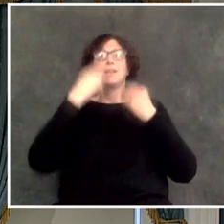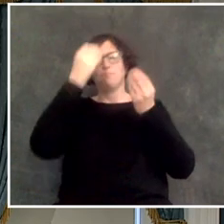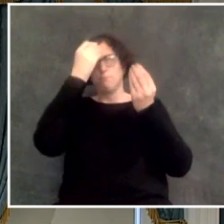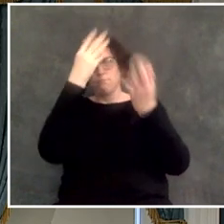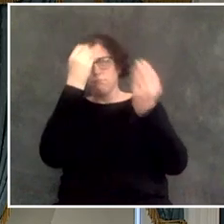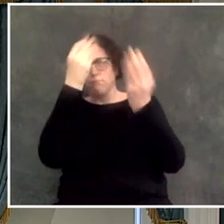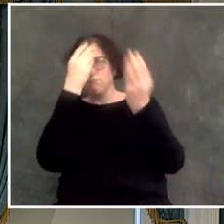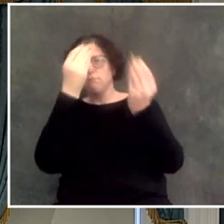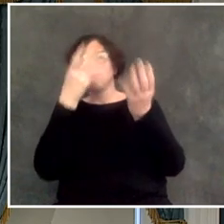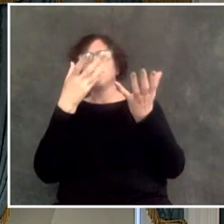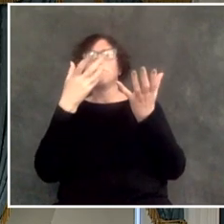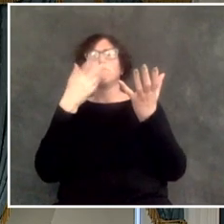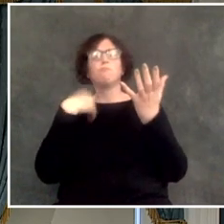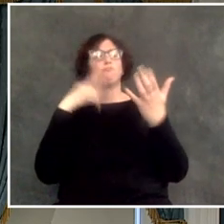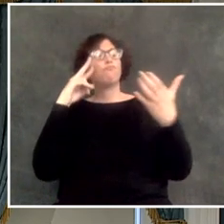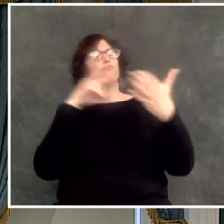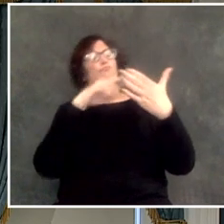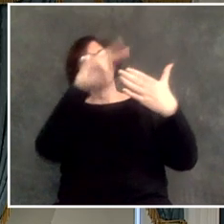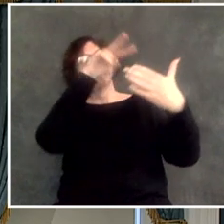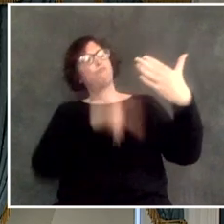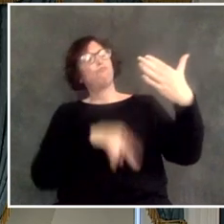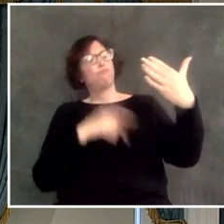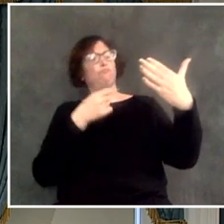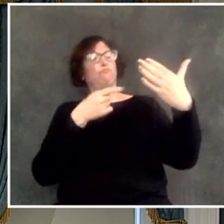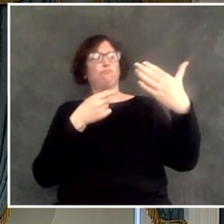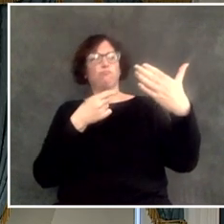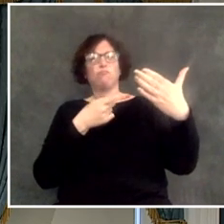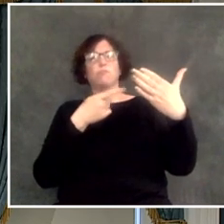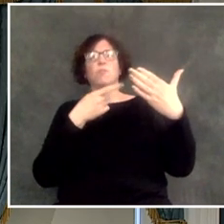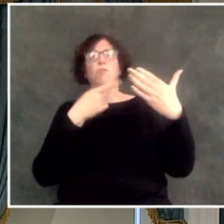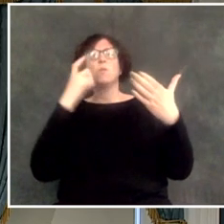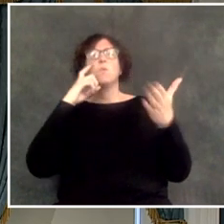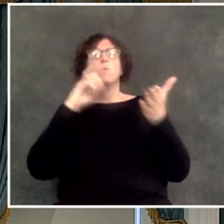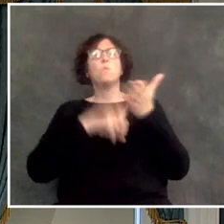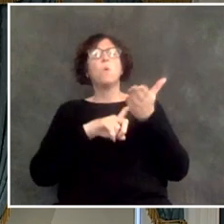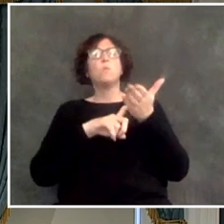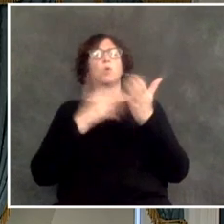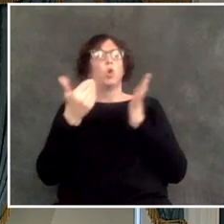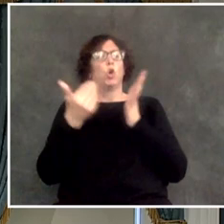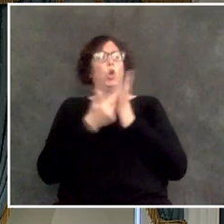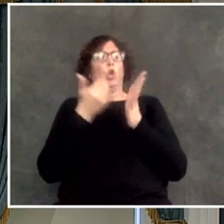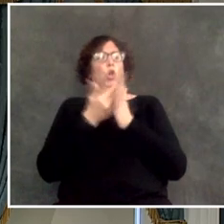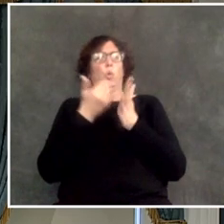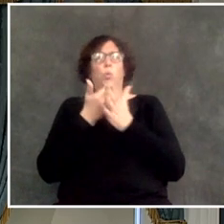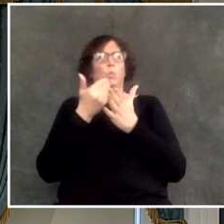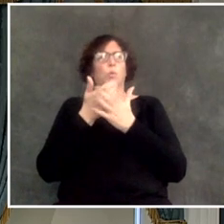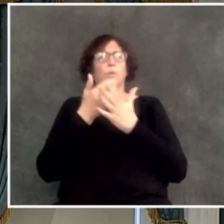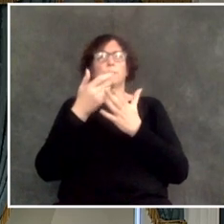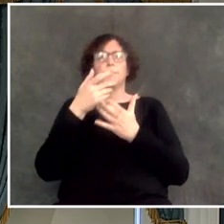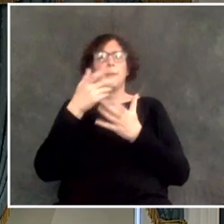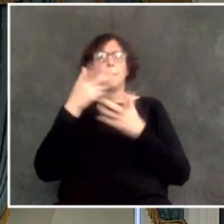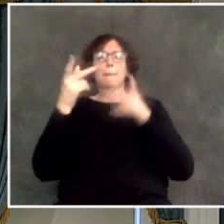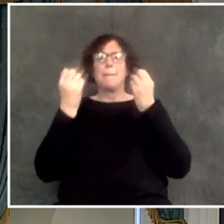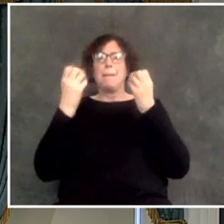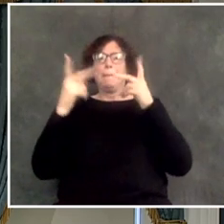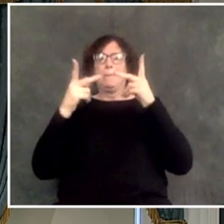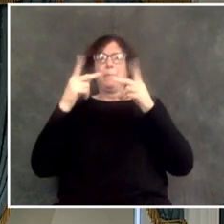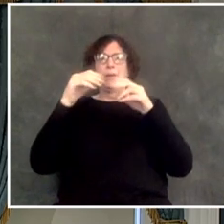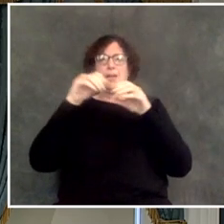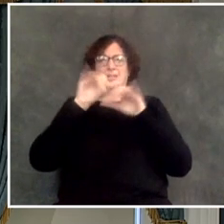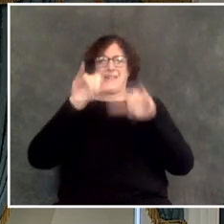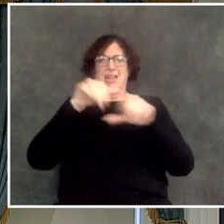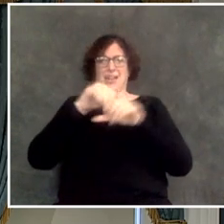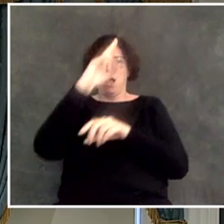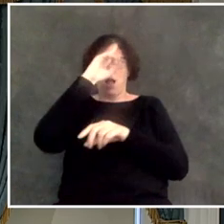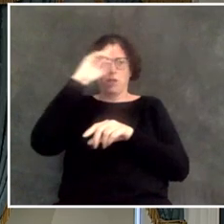stabilized and are dropping. At a peak, and this is due to the lockdown, I think, at a peak, they